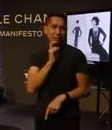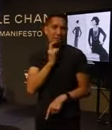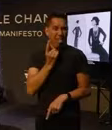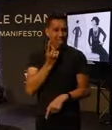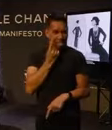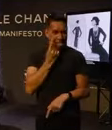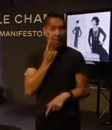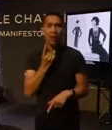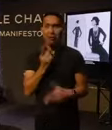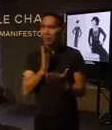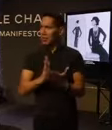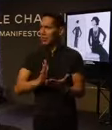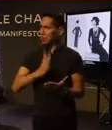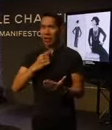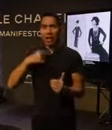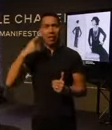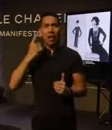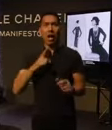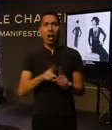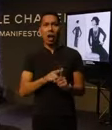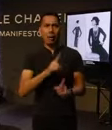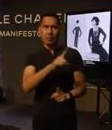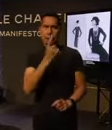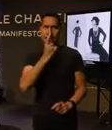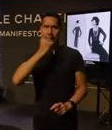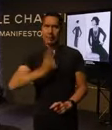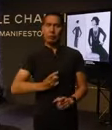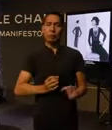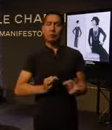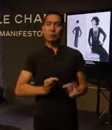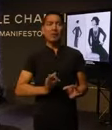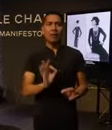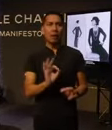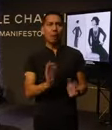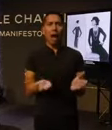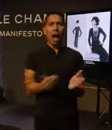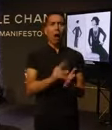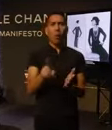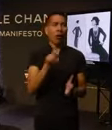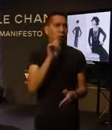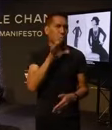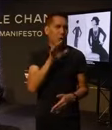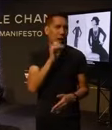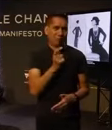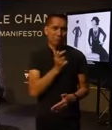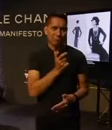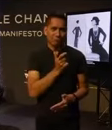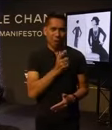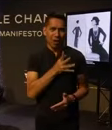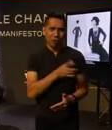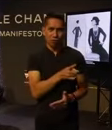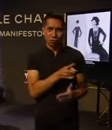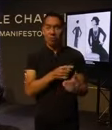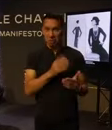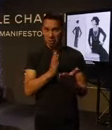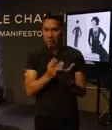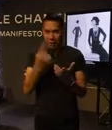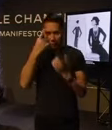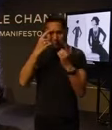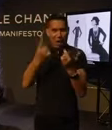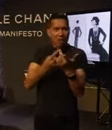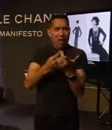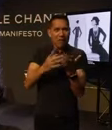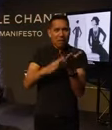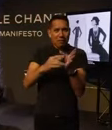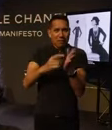think of her as sort of a more serious designer, but I think there is a sense of humour there too. And also thinking about the other materials that she